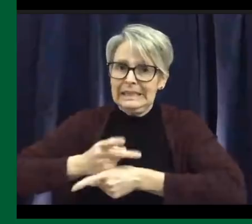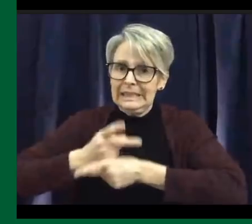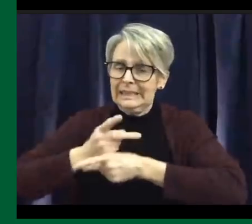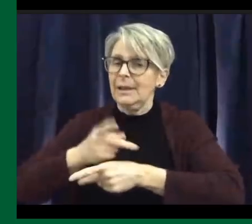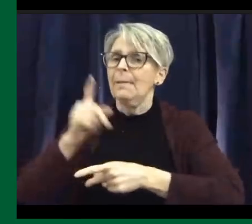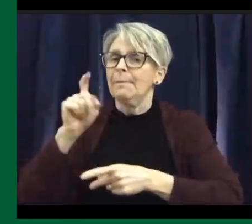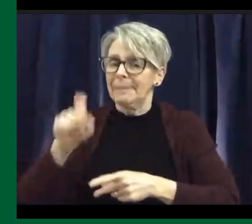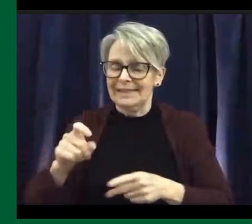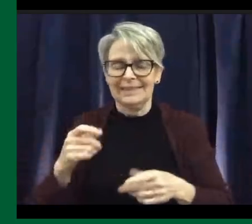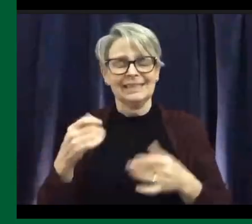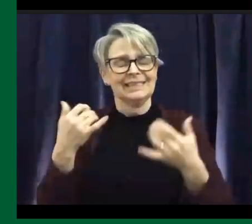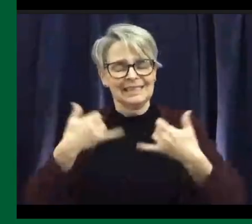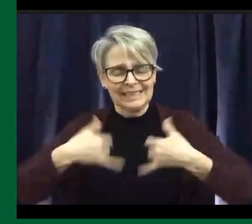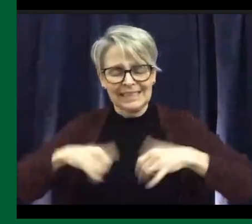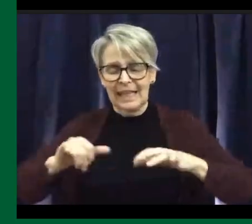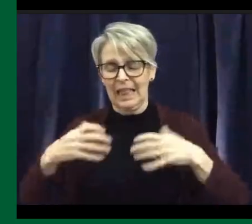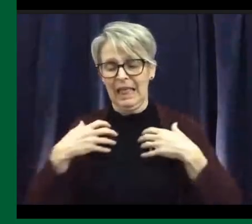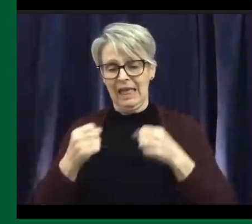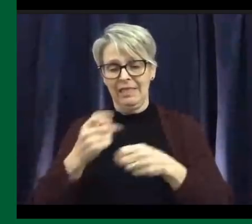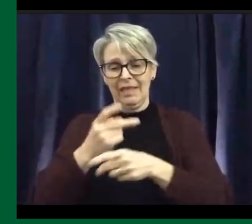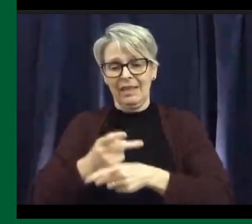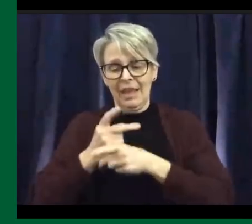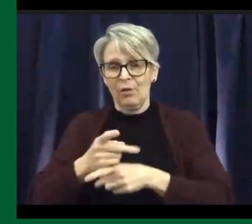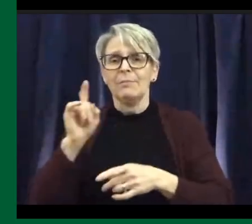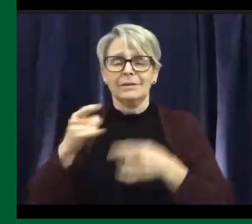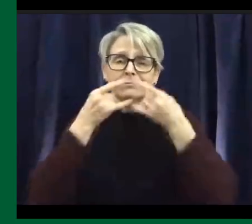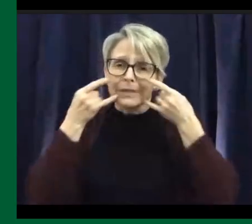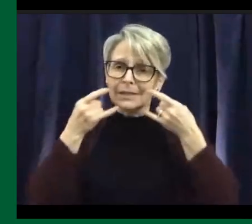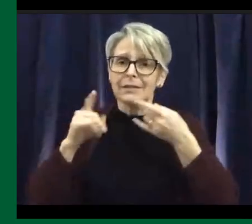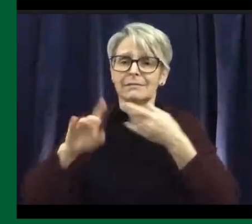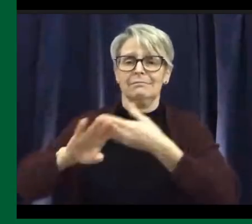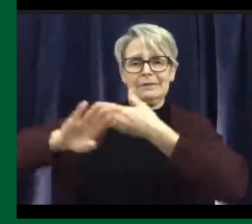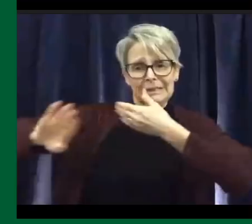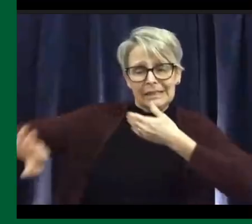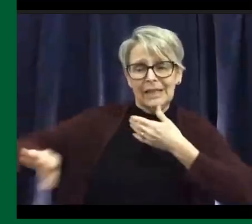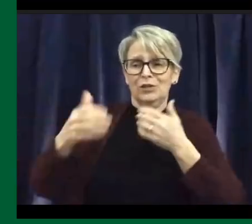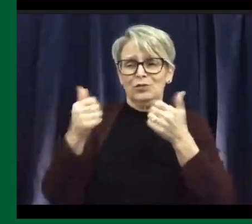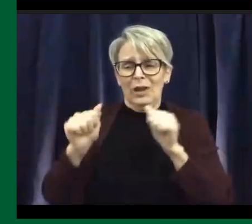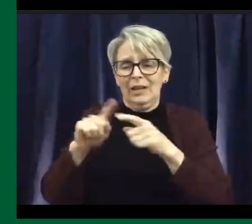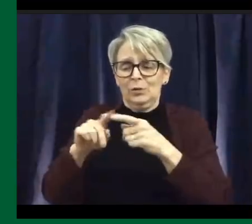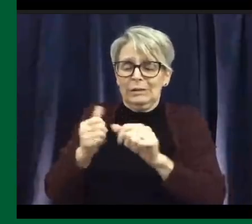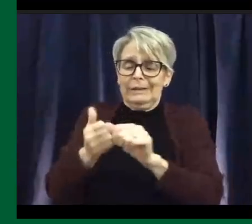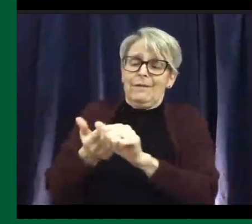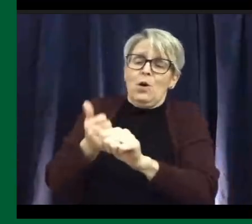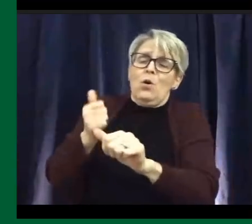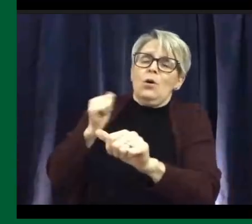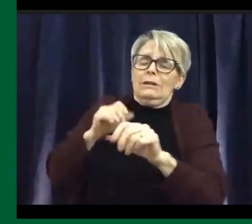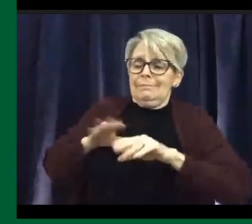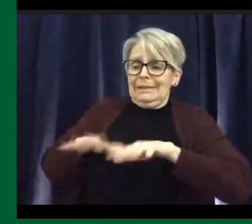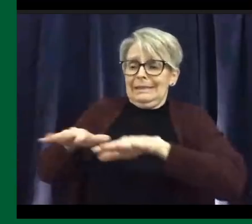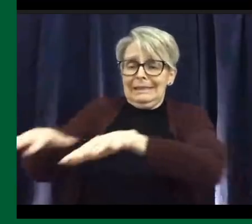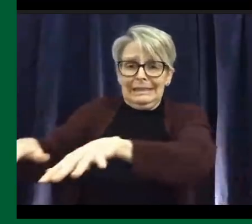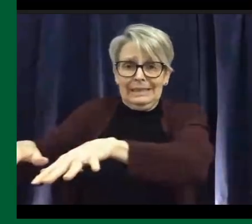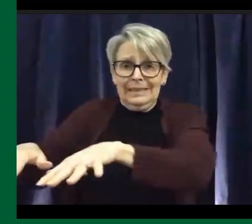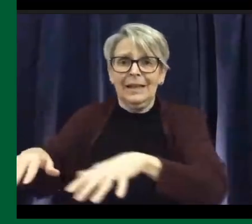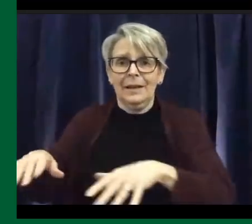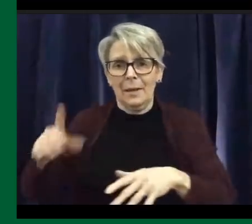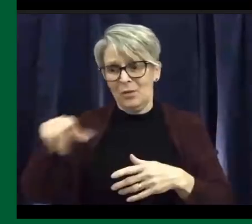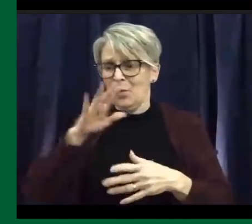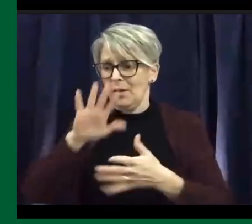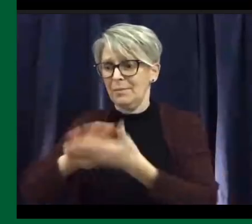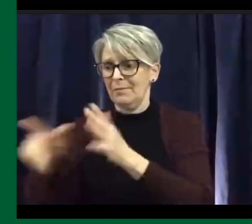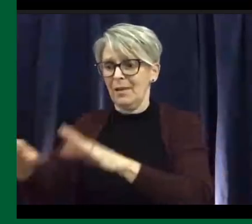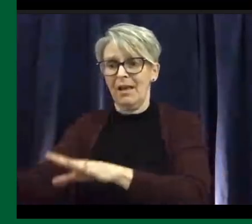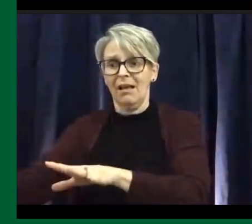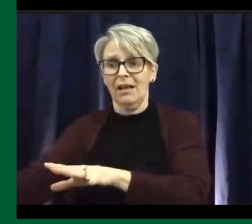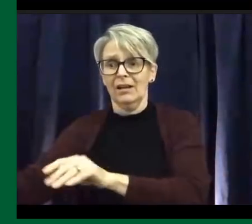health measures consistently to delay as much as we can the variants of concern becoming the predominant strain, because the